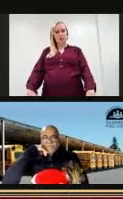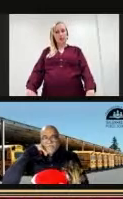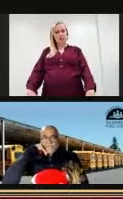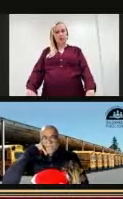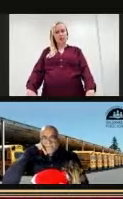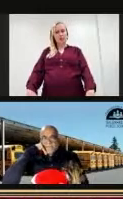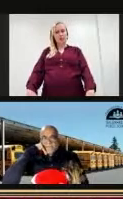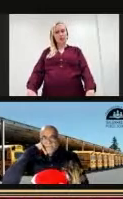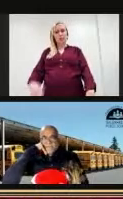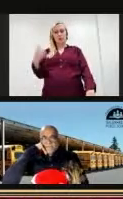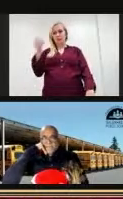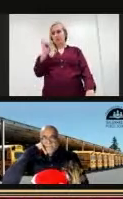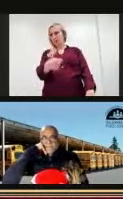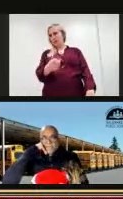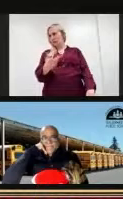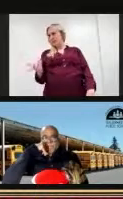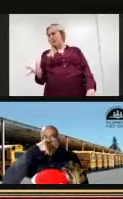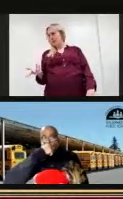Something like that.